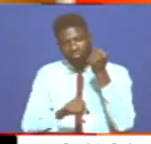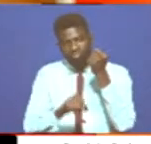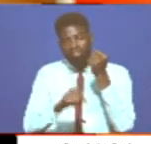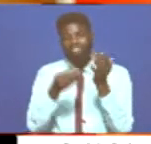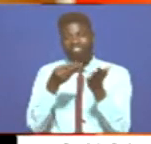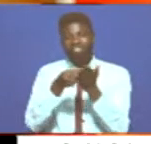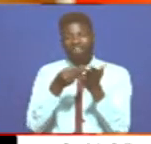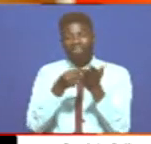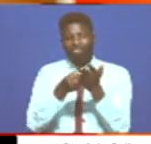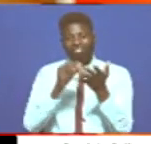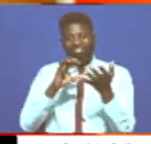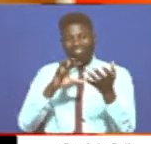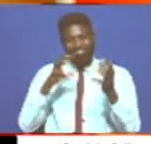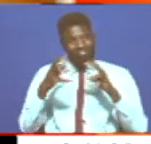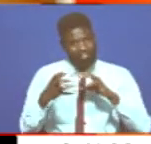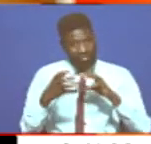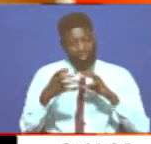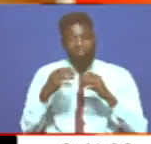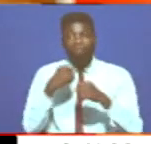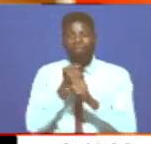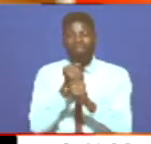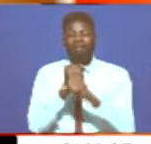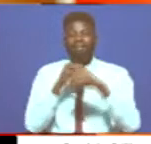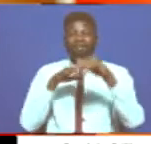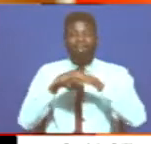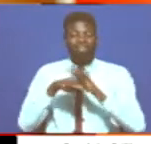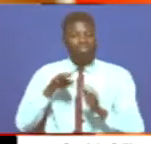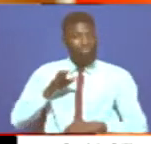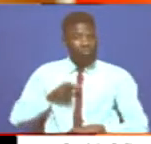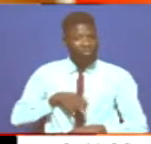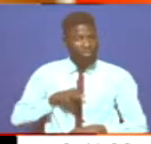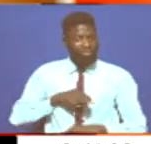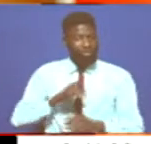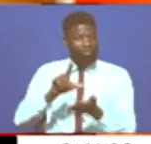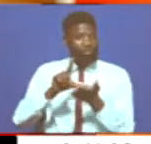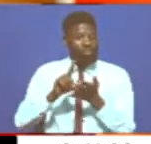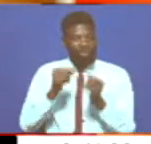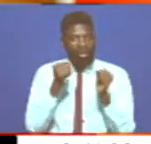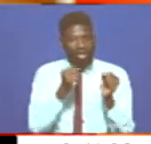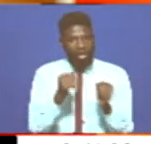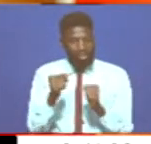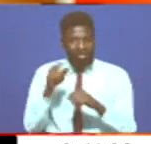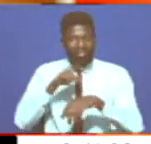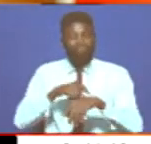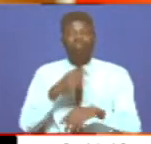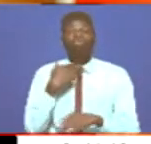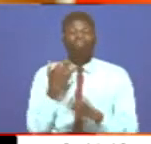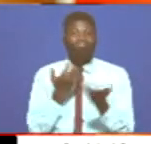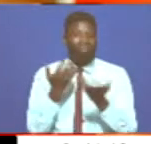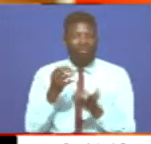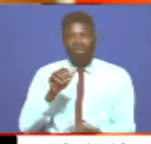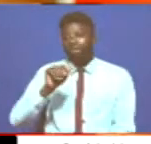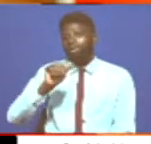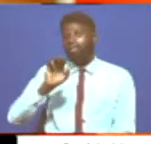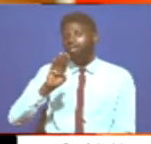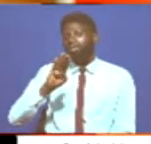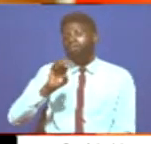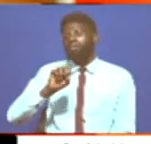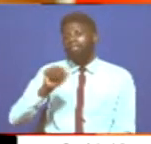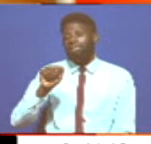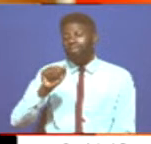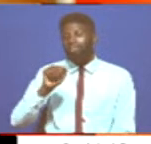is frustrating access to credit for women looking to venture into business. Absa Bank Business Banking Director Elizabeth